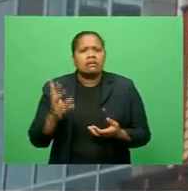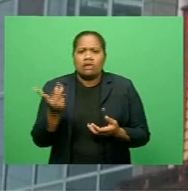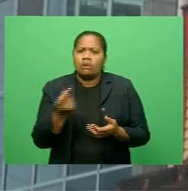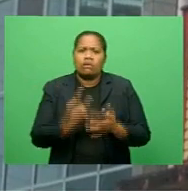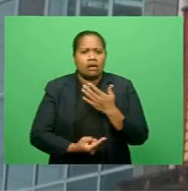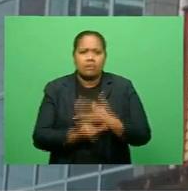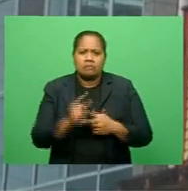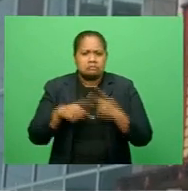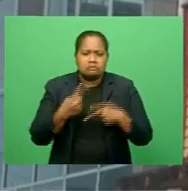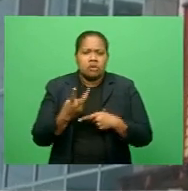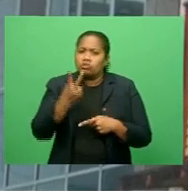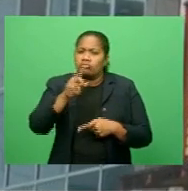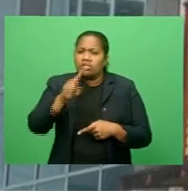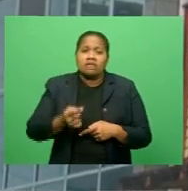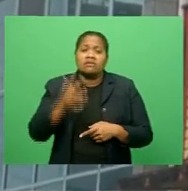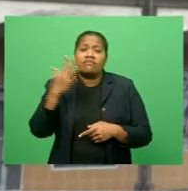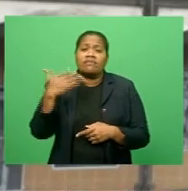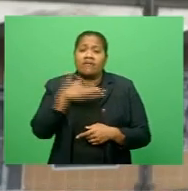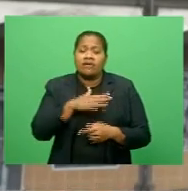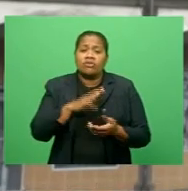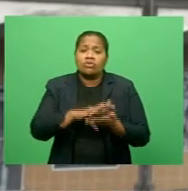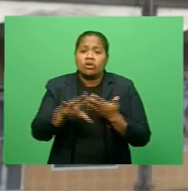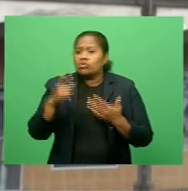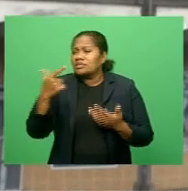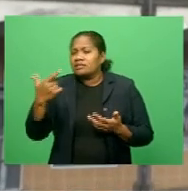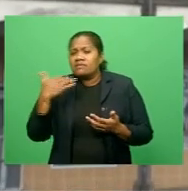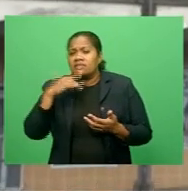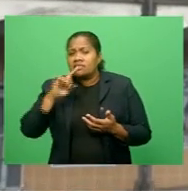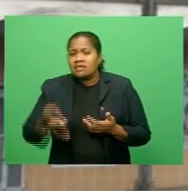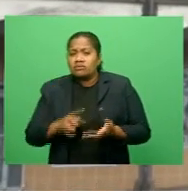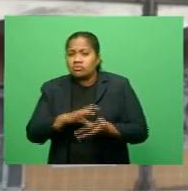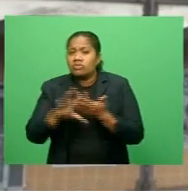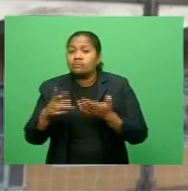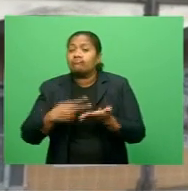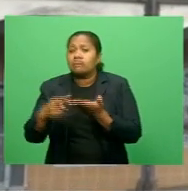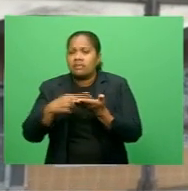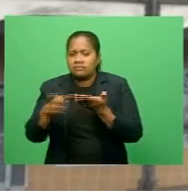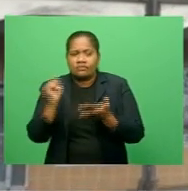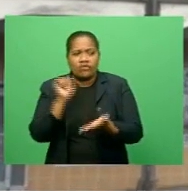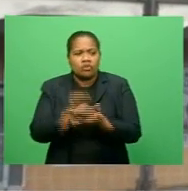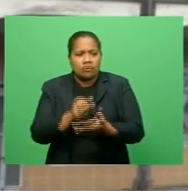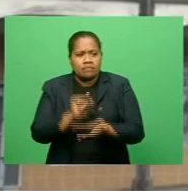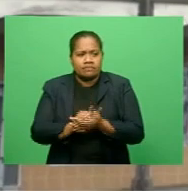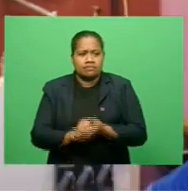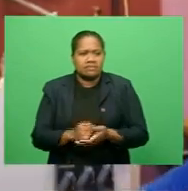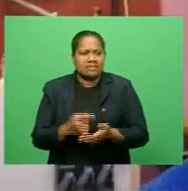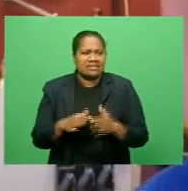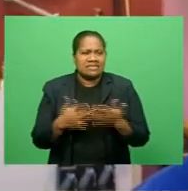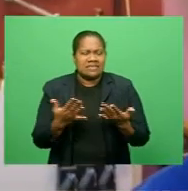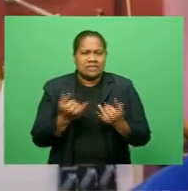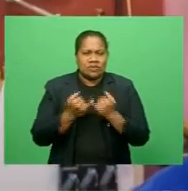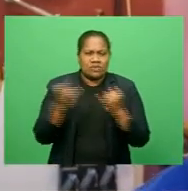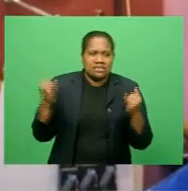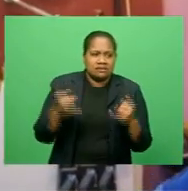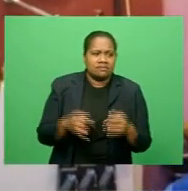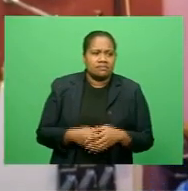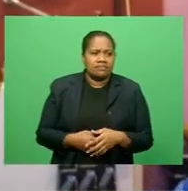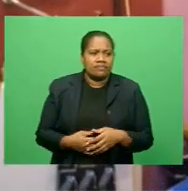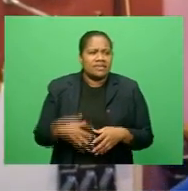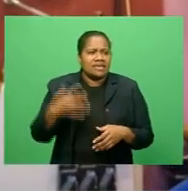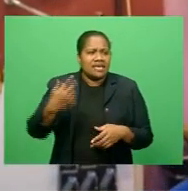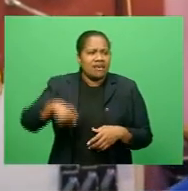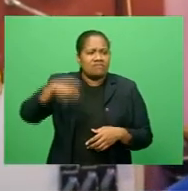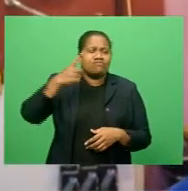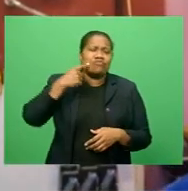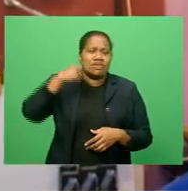around $2,500 to $7,000 rent for shops which are in a terrible state. It's leaking from all places.